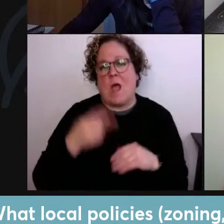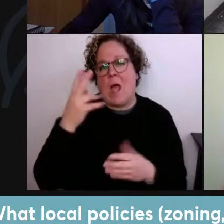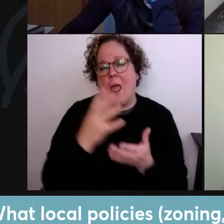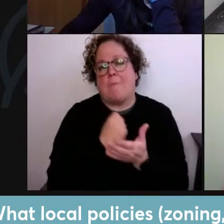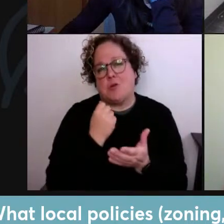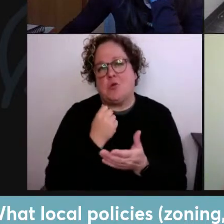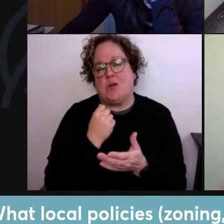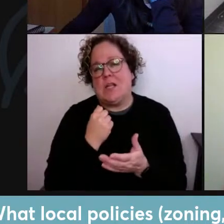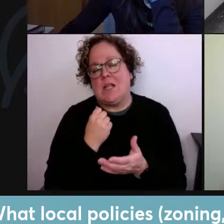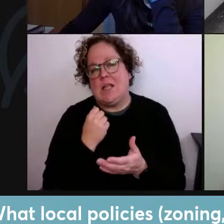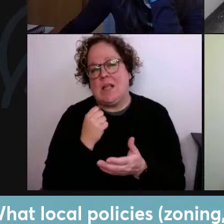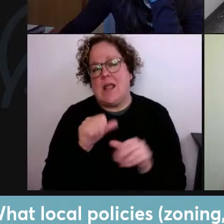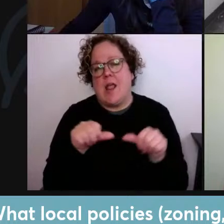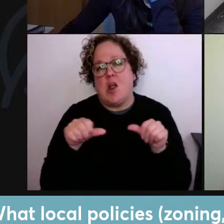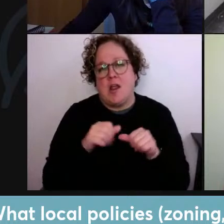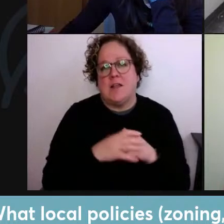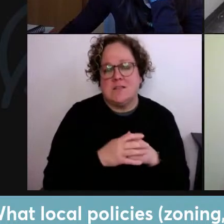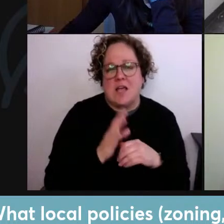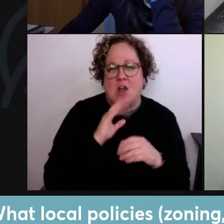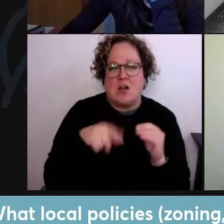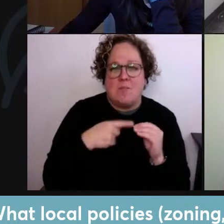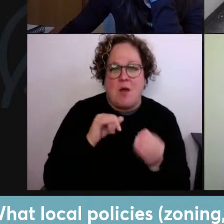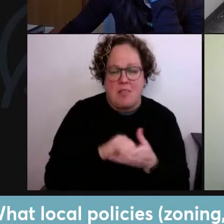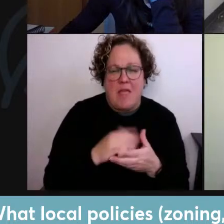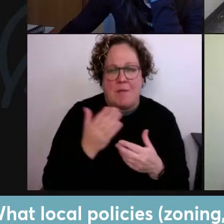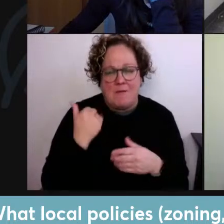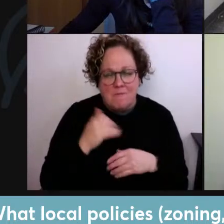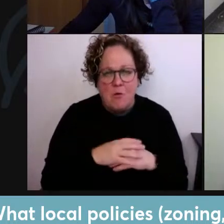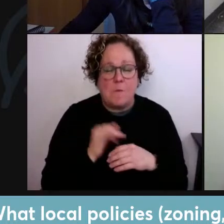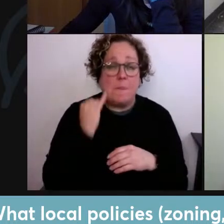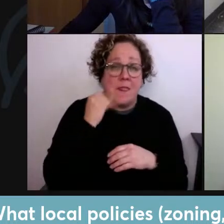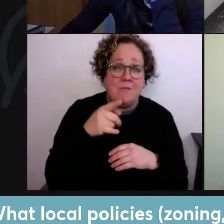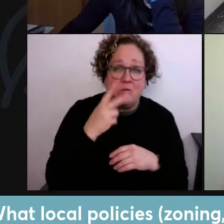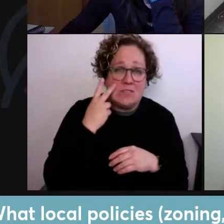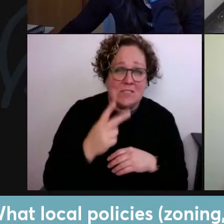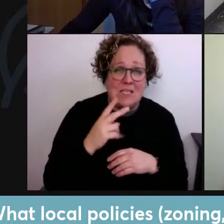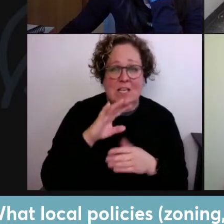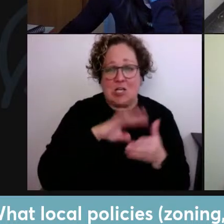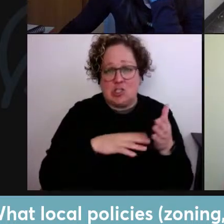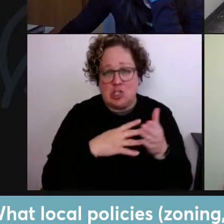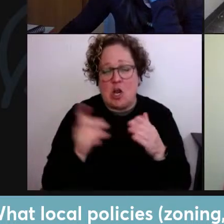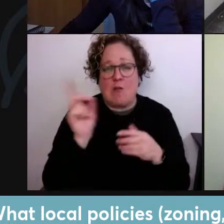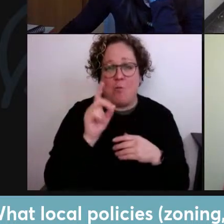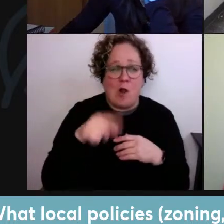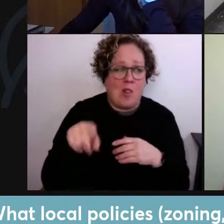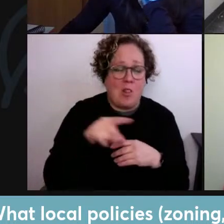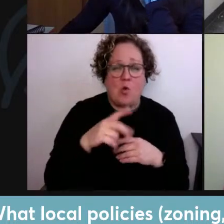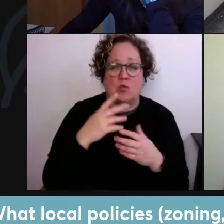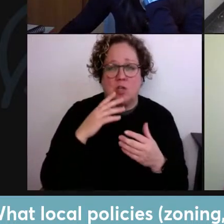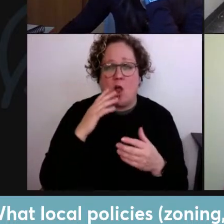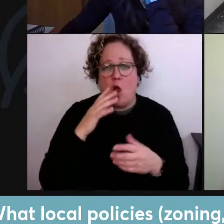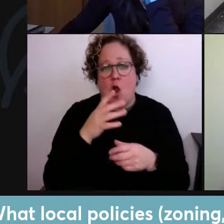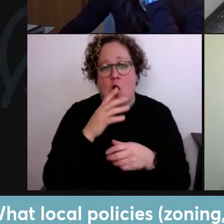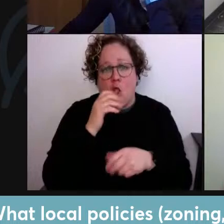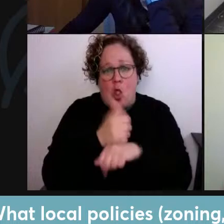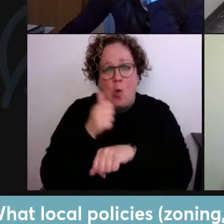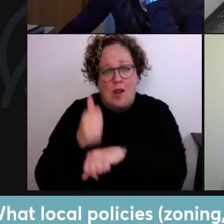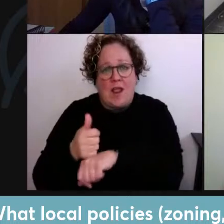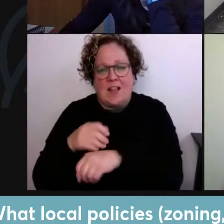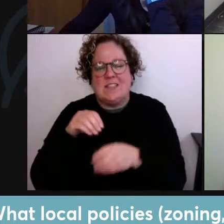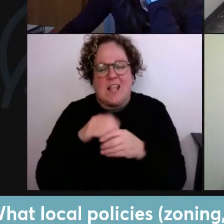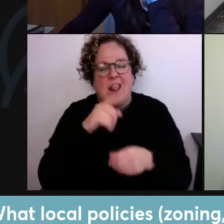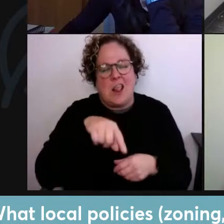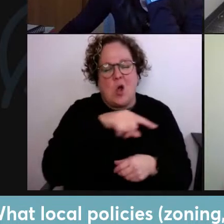the low income housing tax credit program. Mm-hmm. If you see a chart of where they are located, it's in those neighborhoods. Very few of them